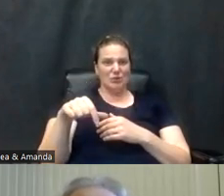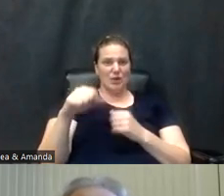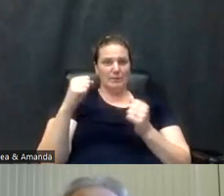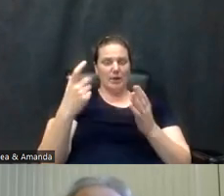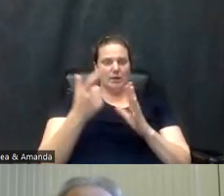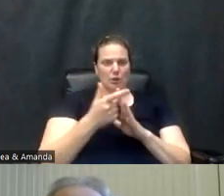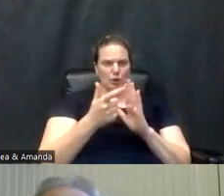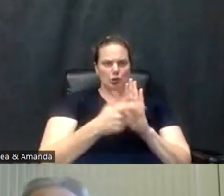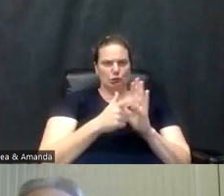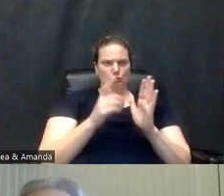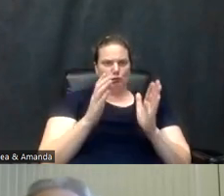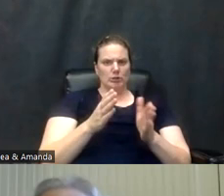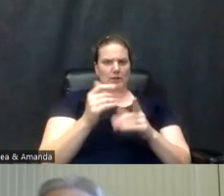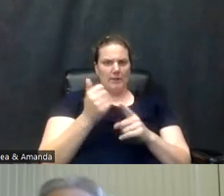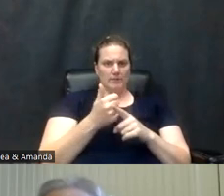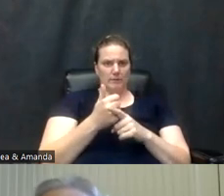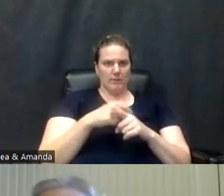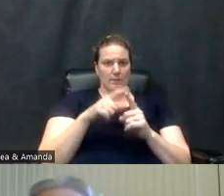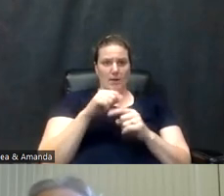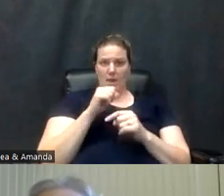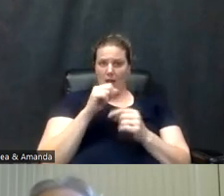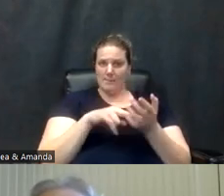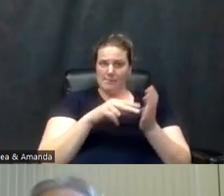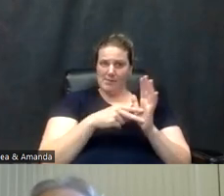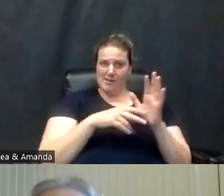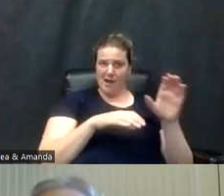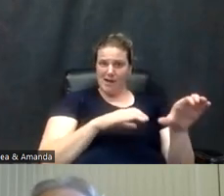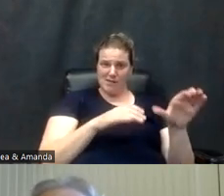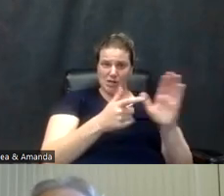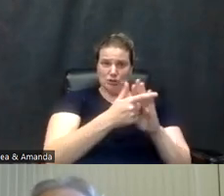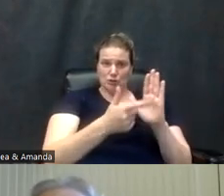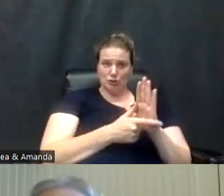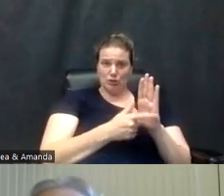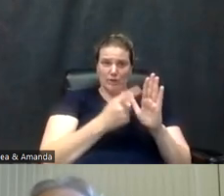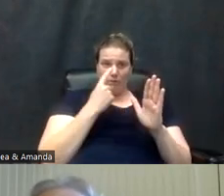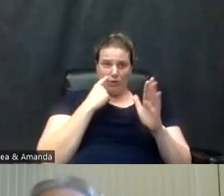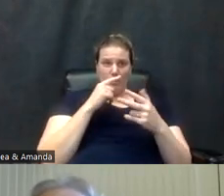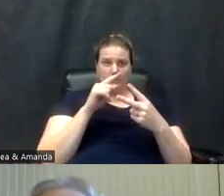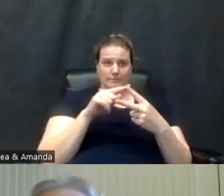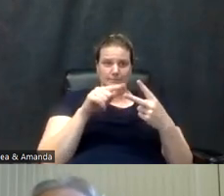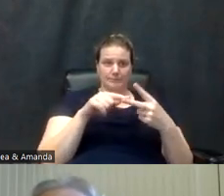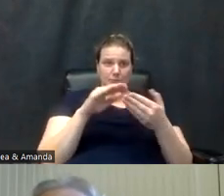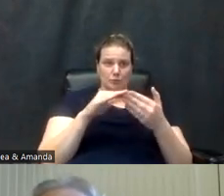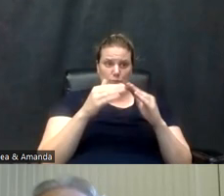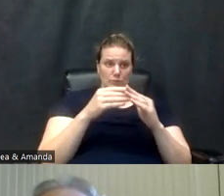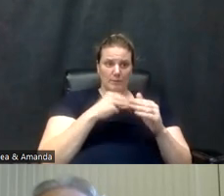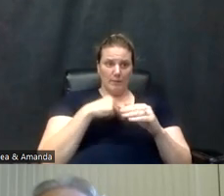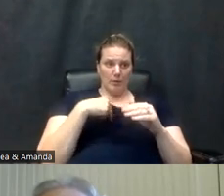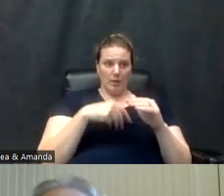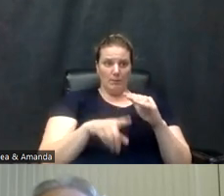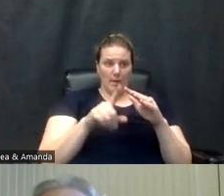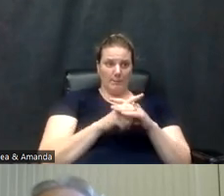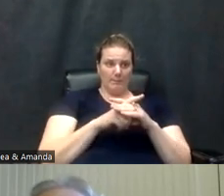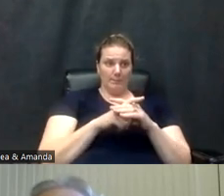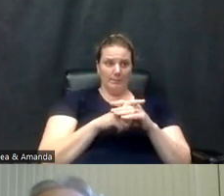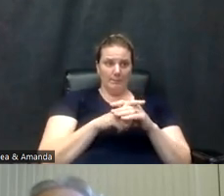attorneys themselves, but that doesn't mean that they're acting as attorneys for either the community member that's come in or for the board